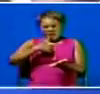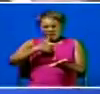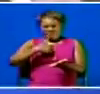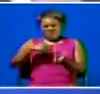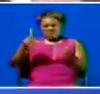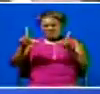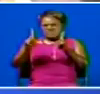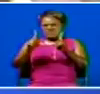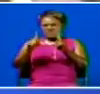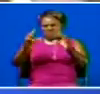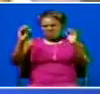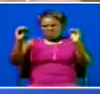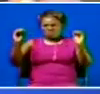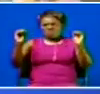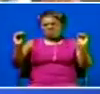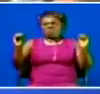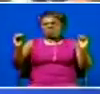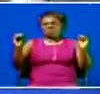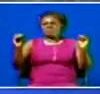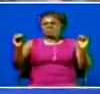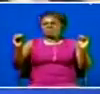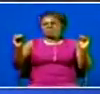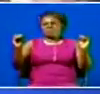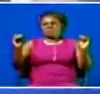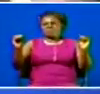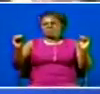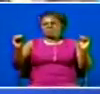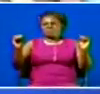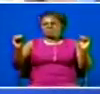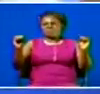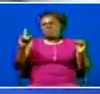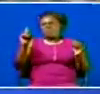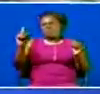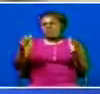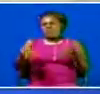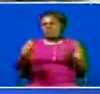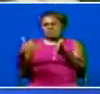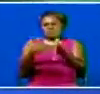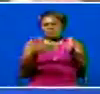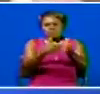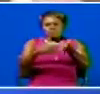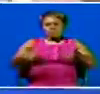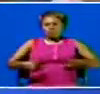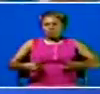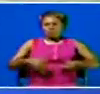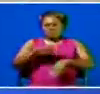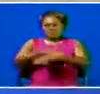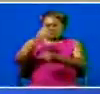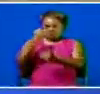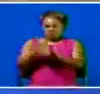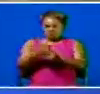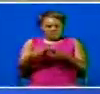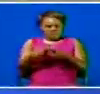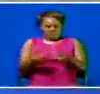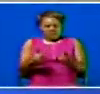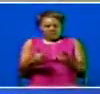hawakuhitajika kuwa na hizi documents. Kwa hivyo, it's one way of barring the youth from getting jobs. But despite